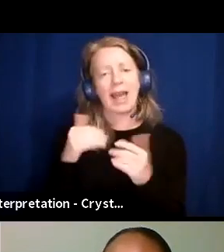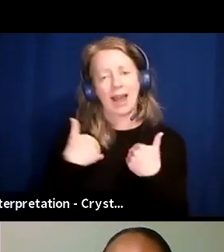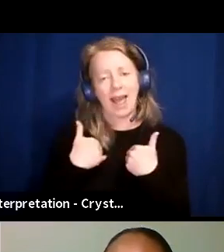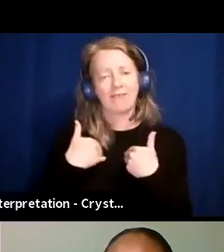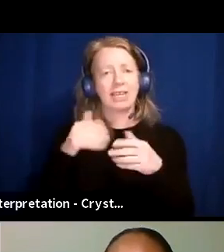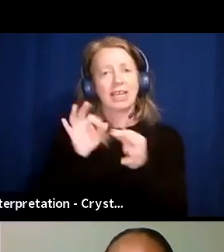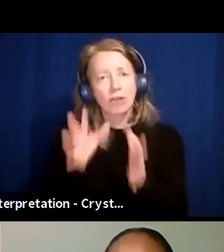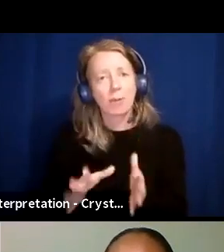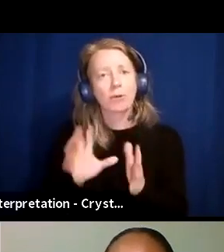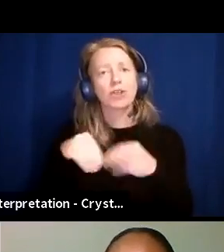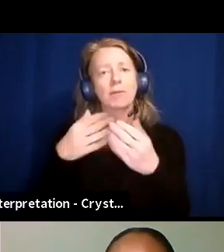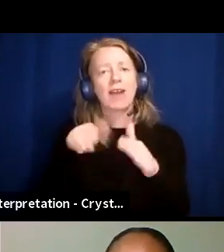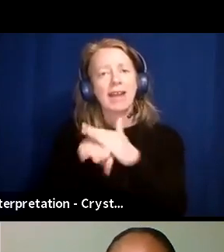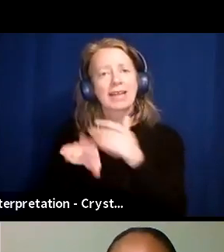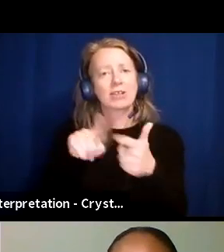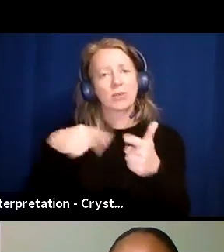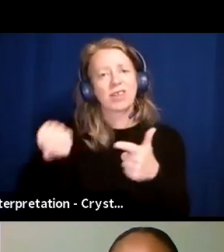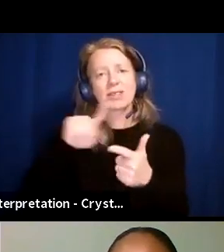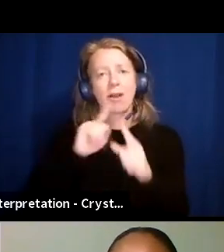grateful and honored to have been here.